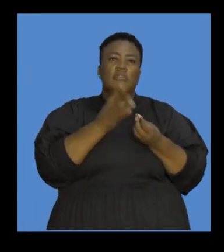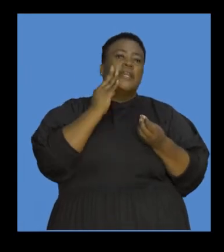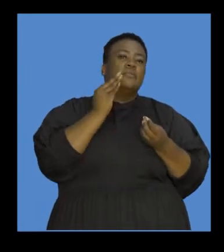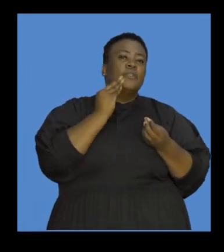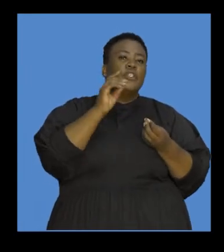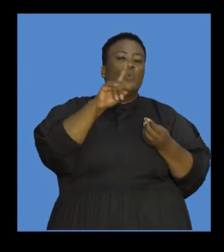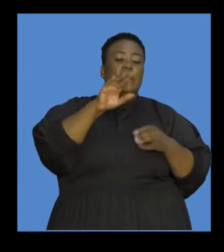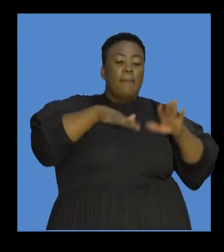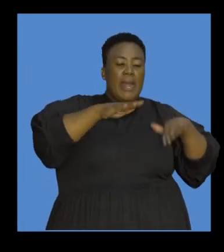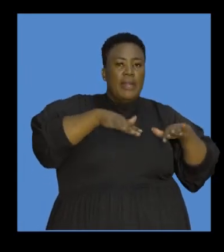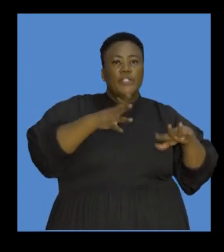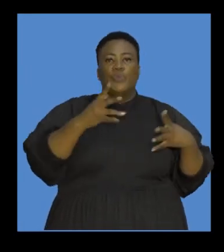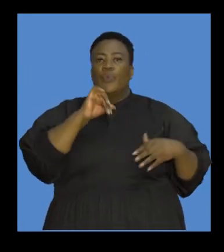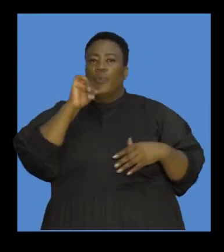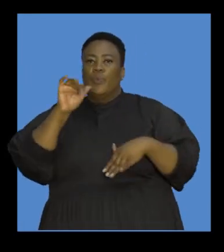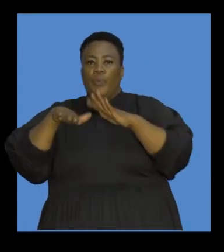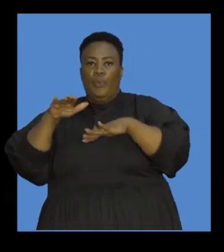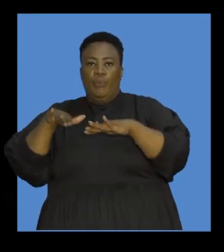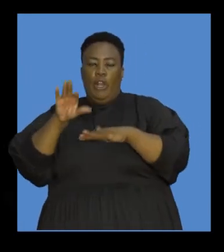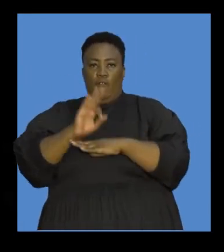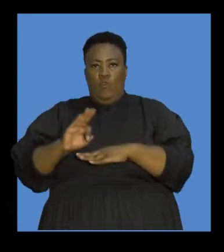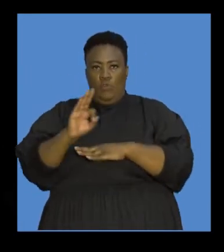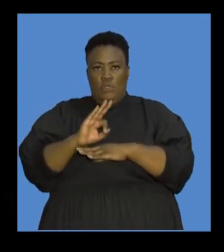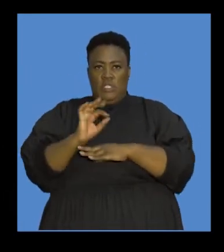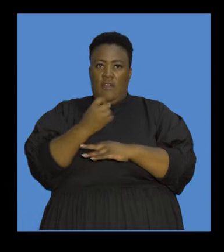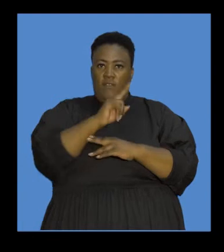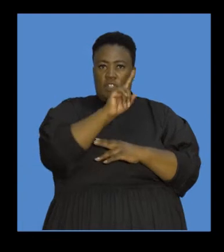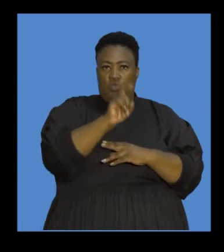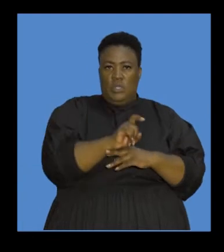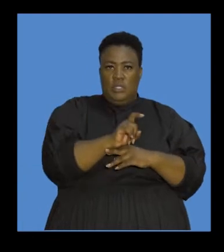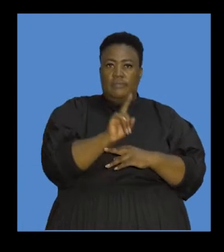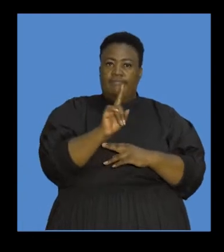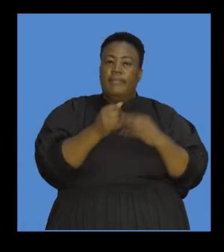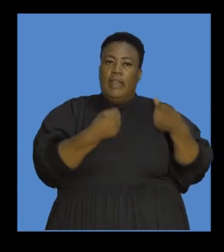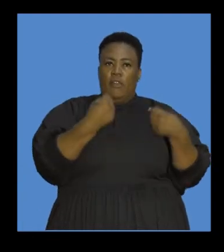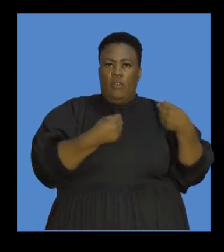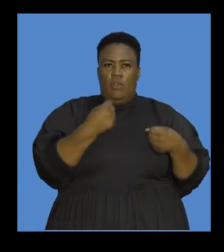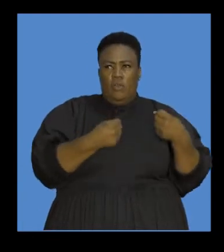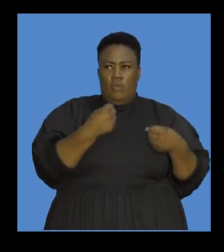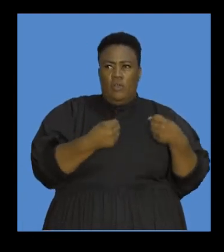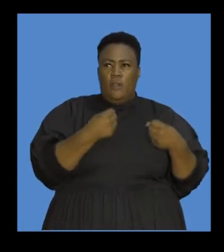or unbalanced forces. First question, a car